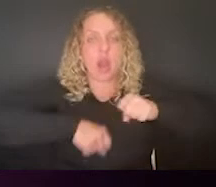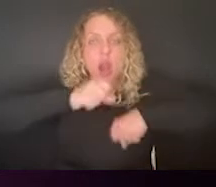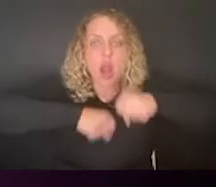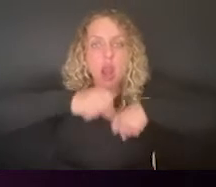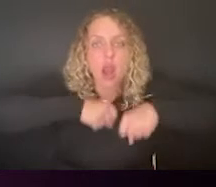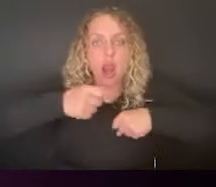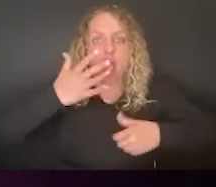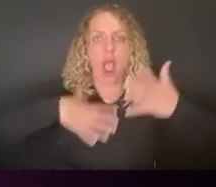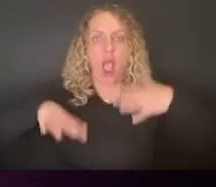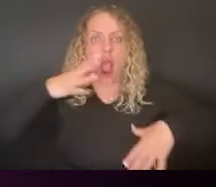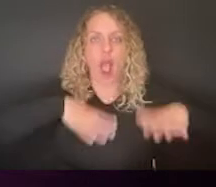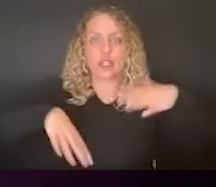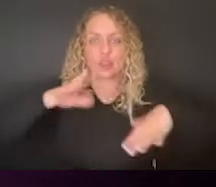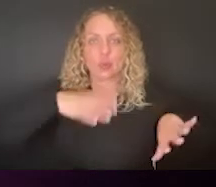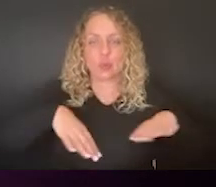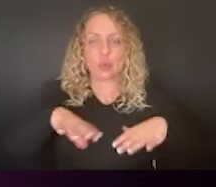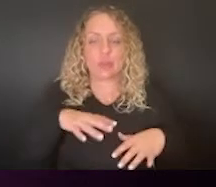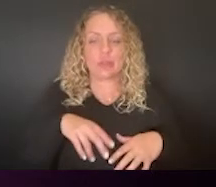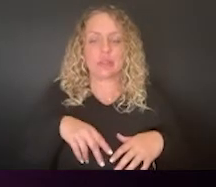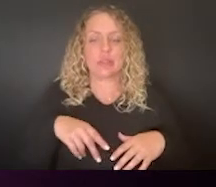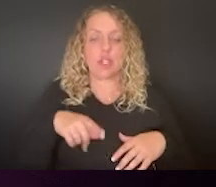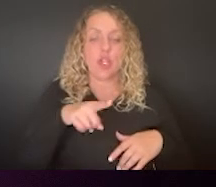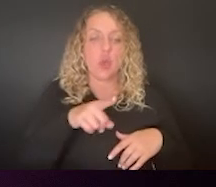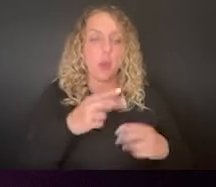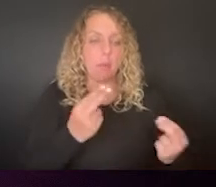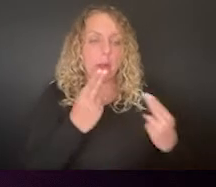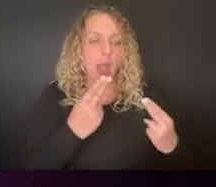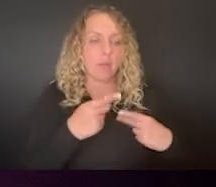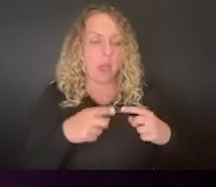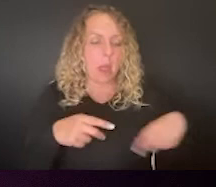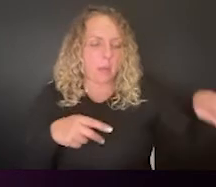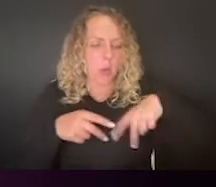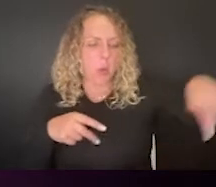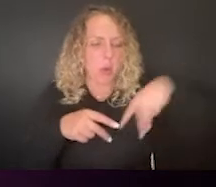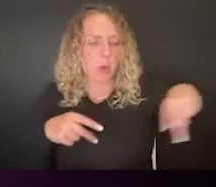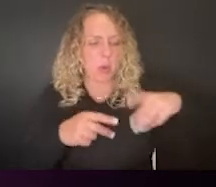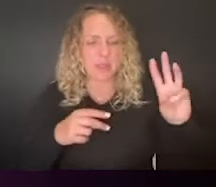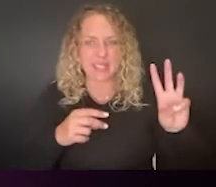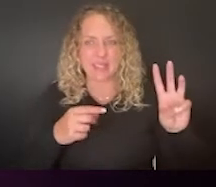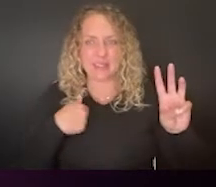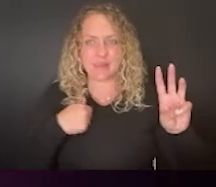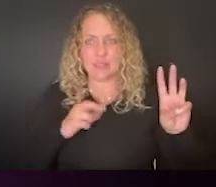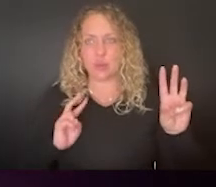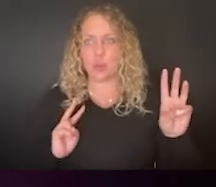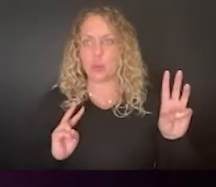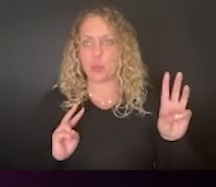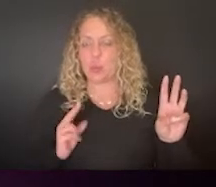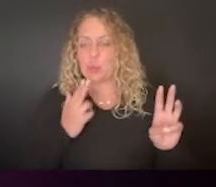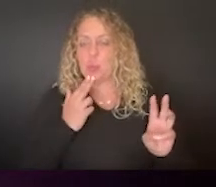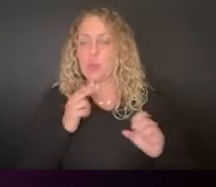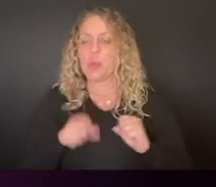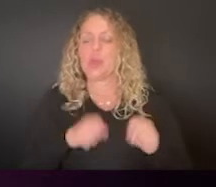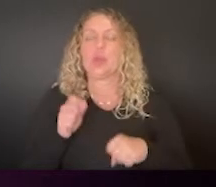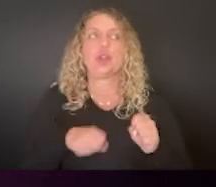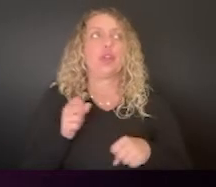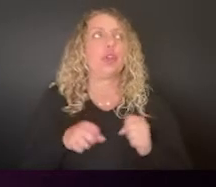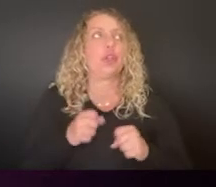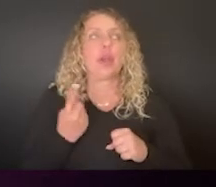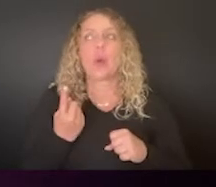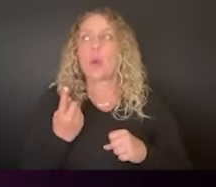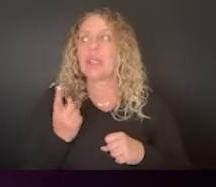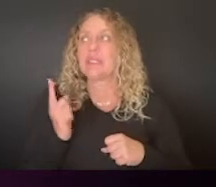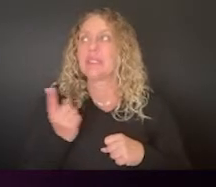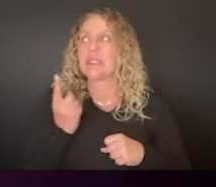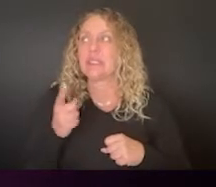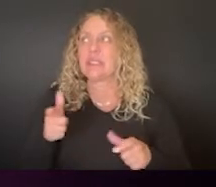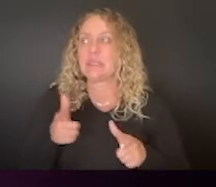race cyclocross very badly. Mostly you will see me racing in costume, doing 2 laps to your